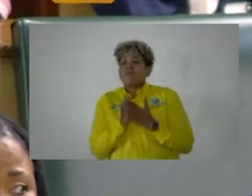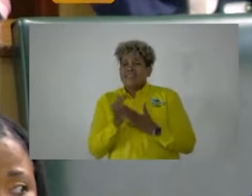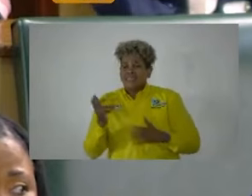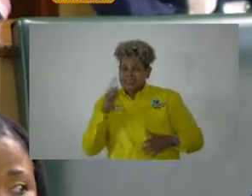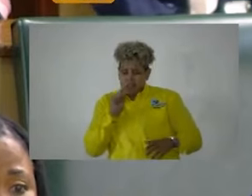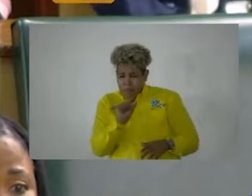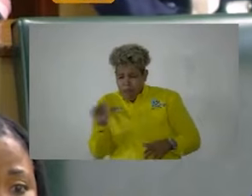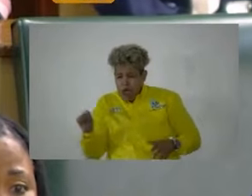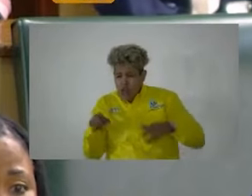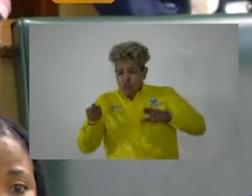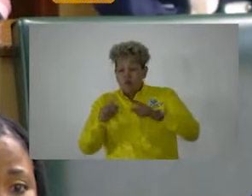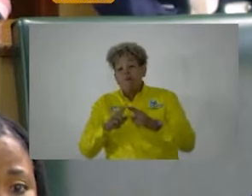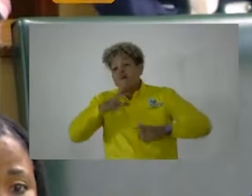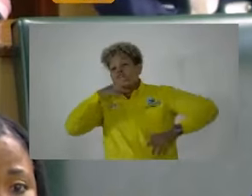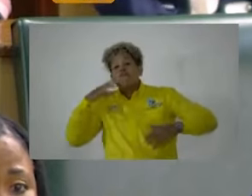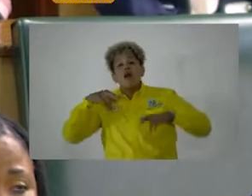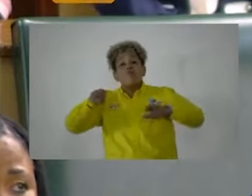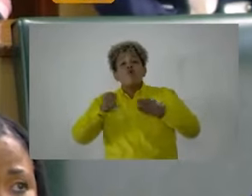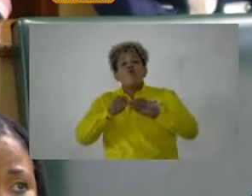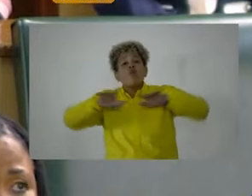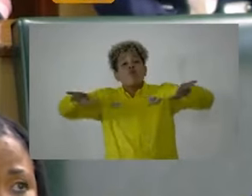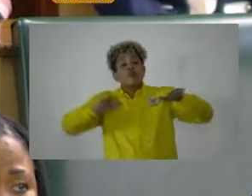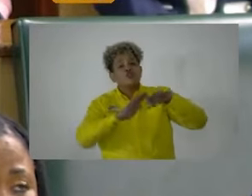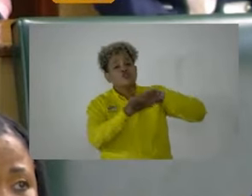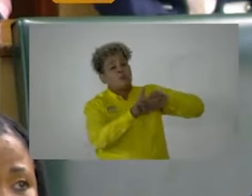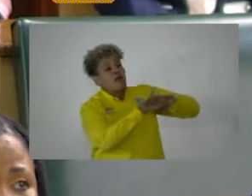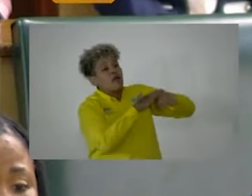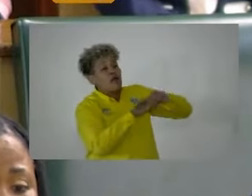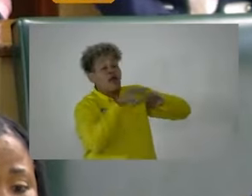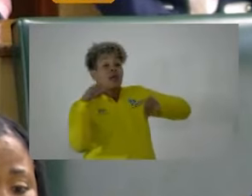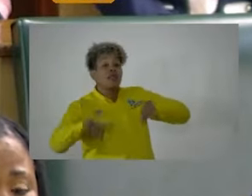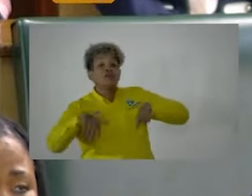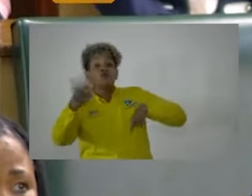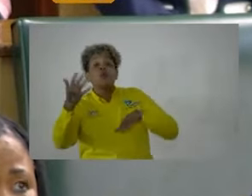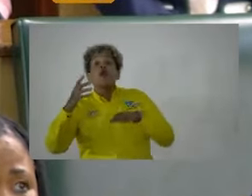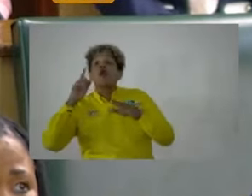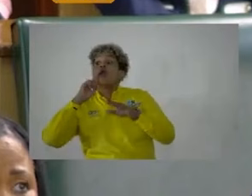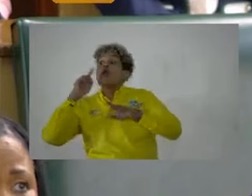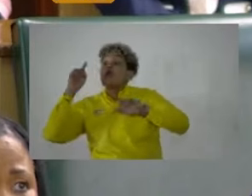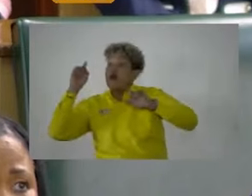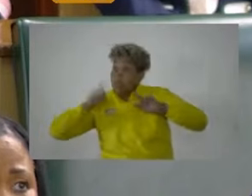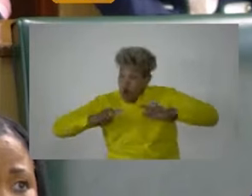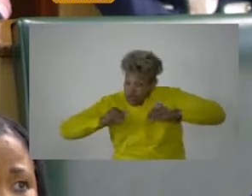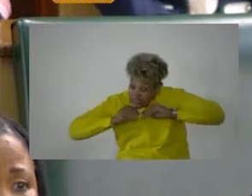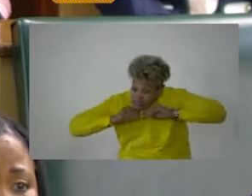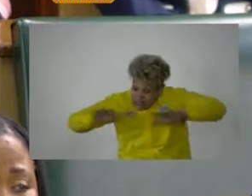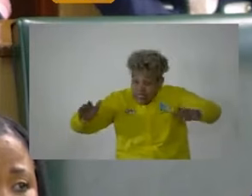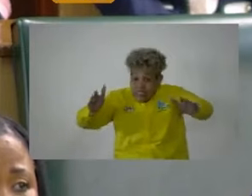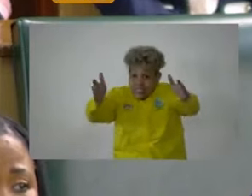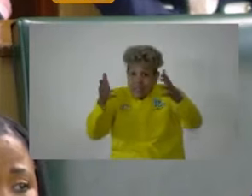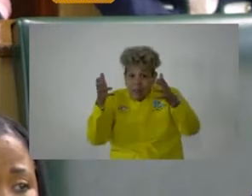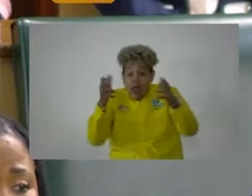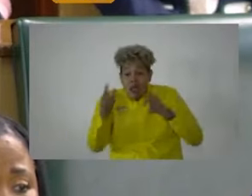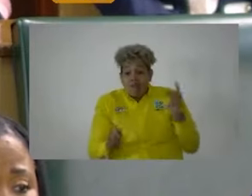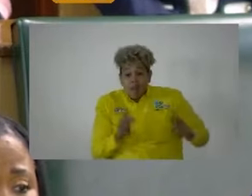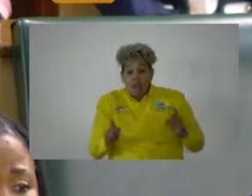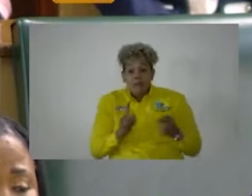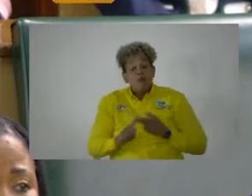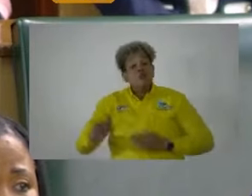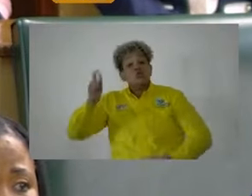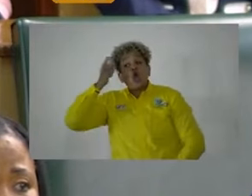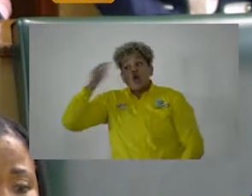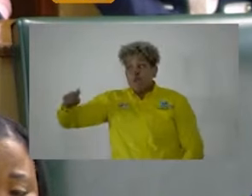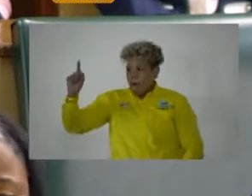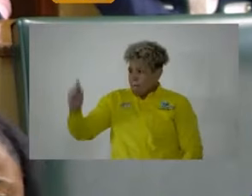minor road and farm road networks across Jamaica. Yes. These are dominant demands of the people, and the government